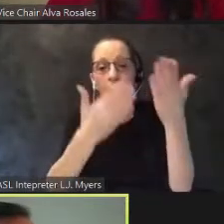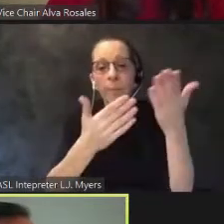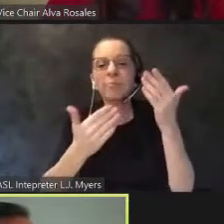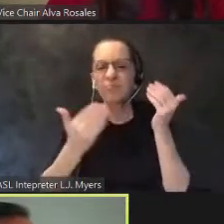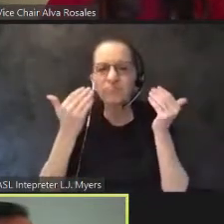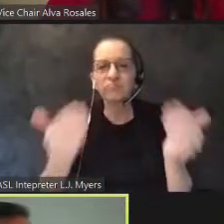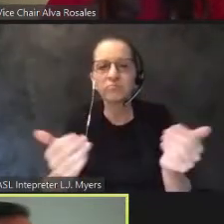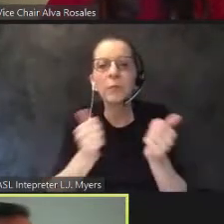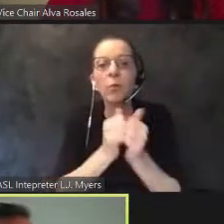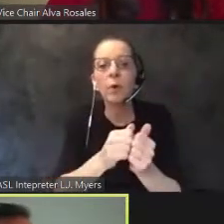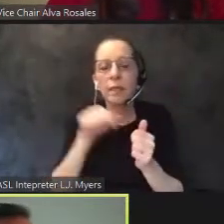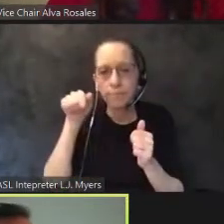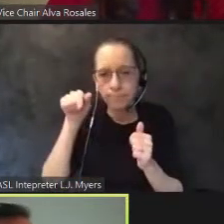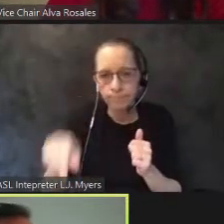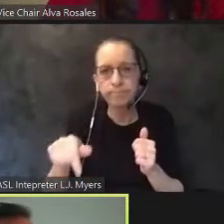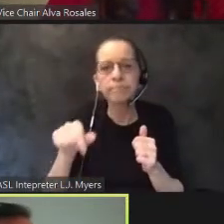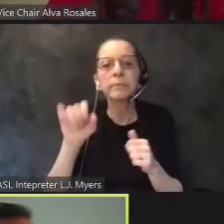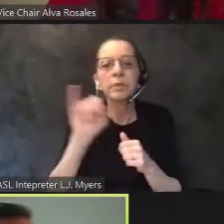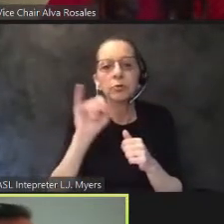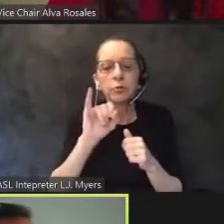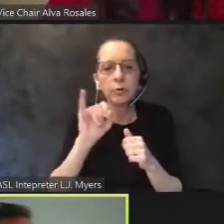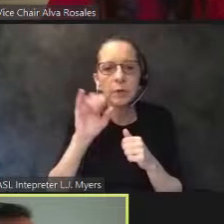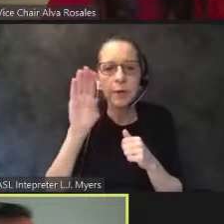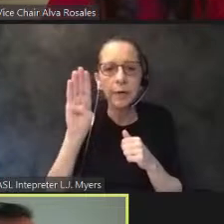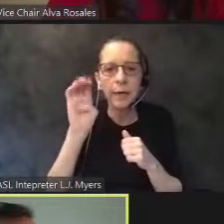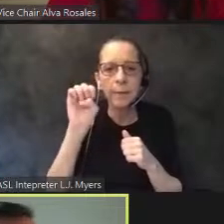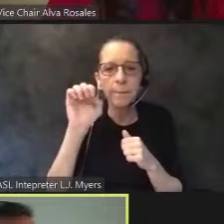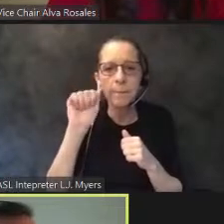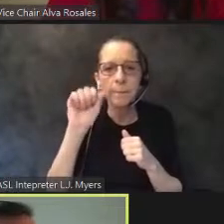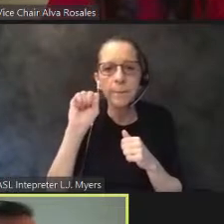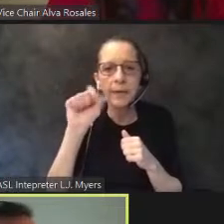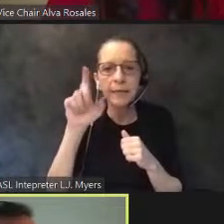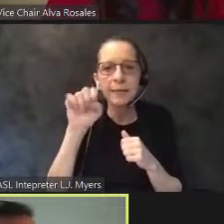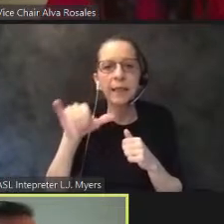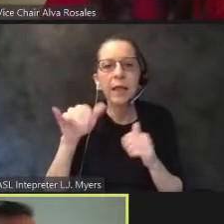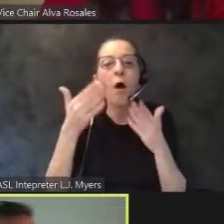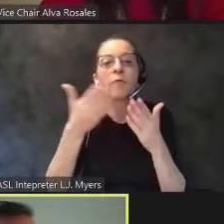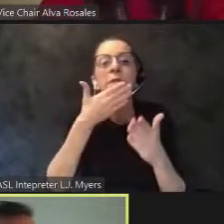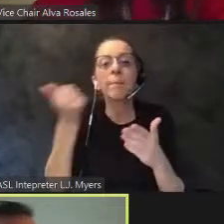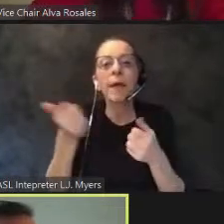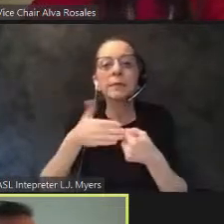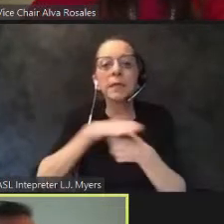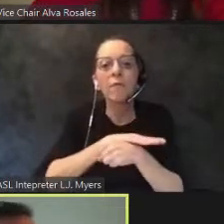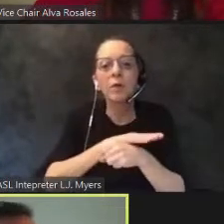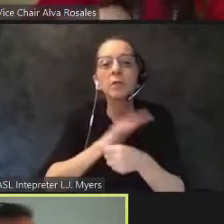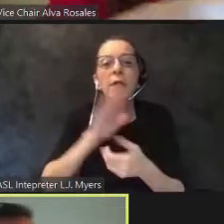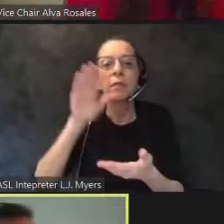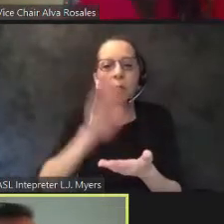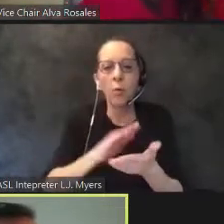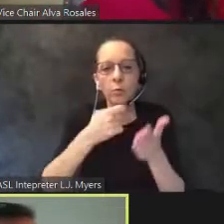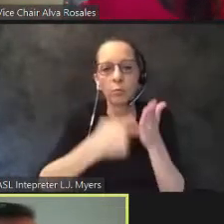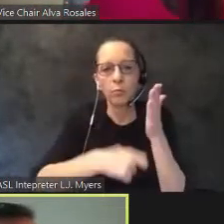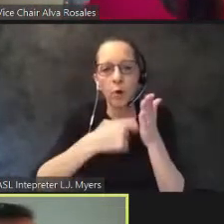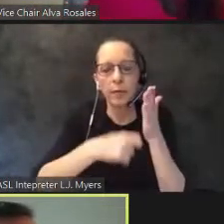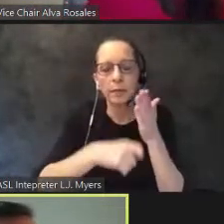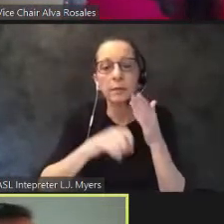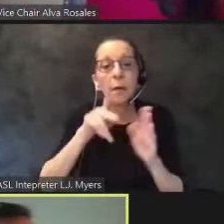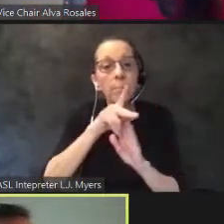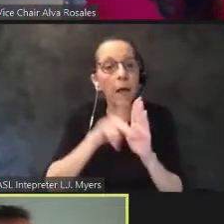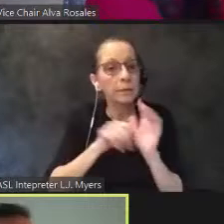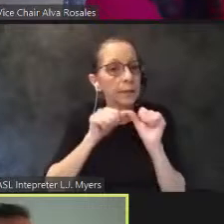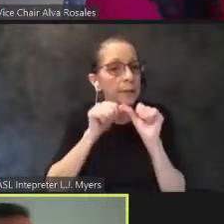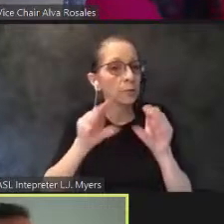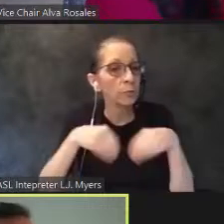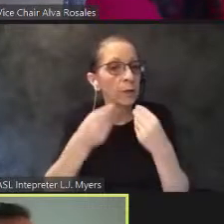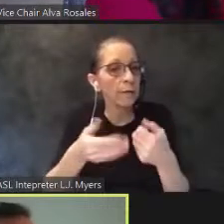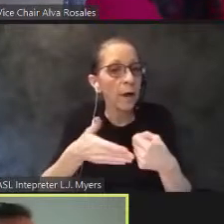the incumbent insurer named Beasley, which offers the best coverage at the lowest premium. The policy continues to provide